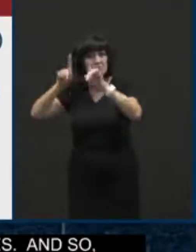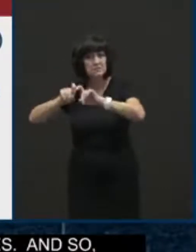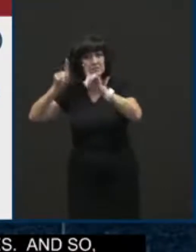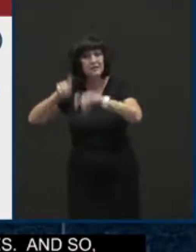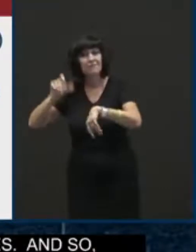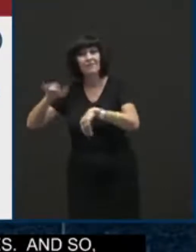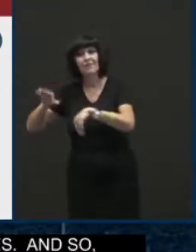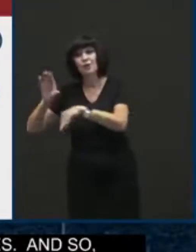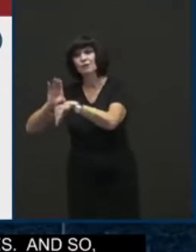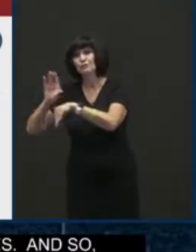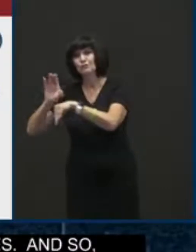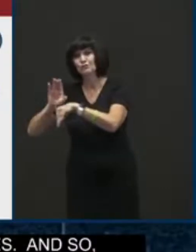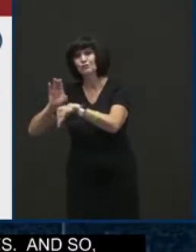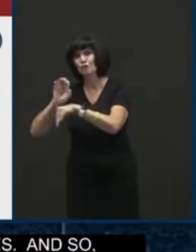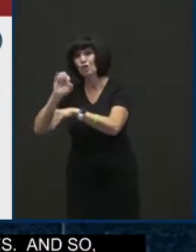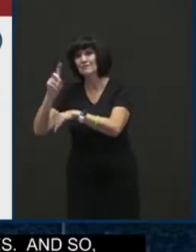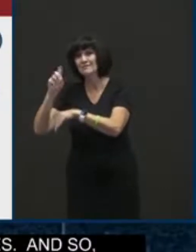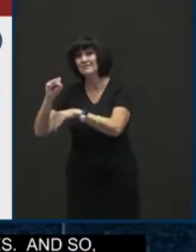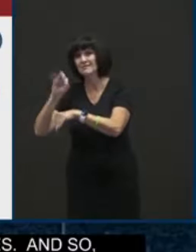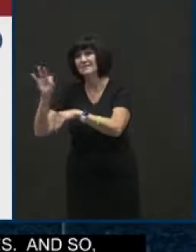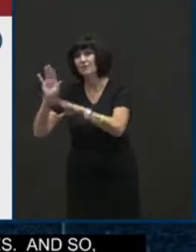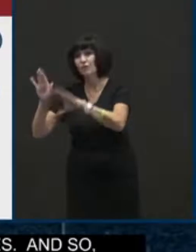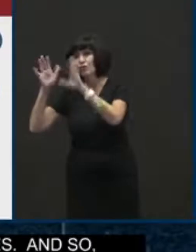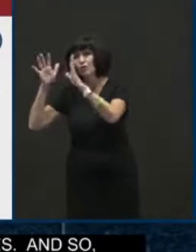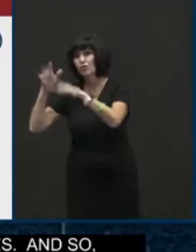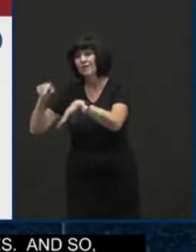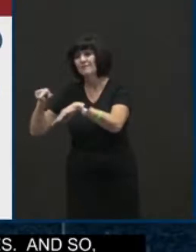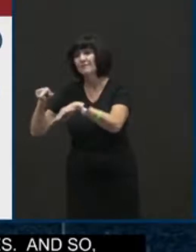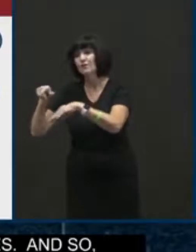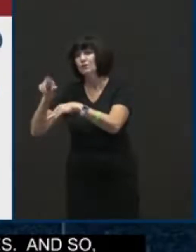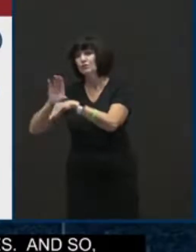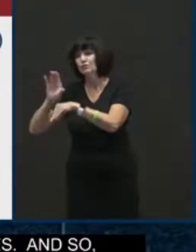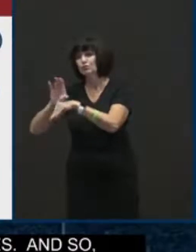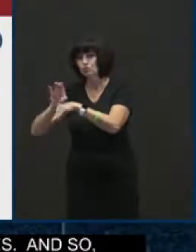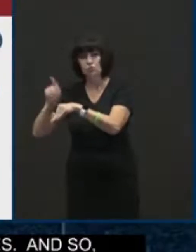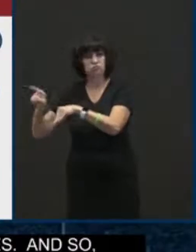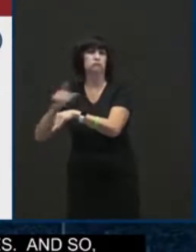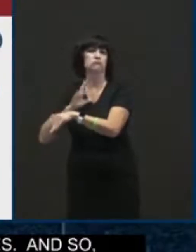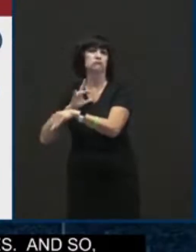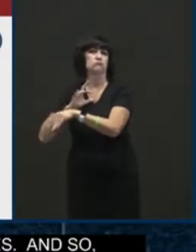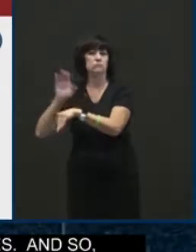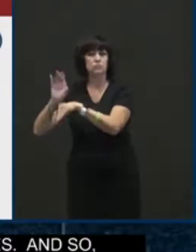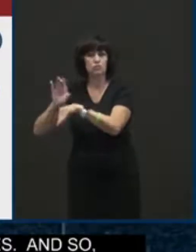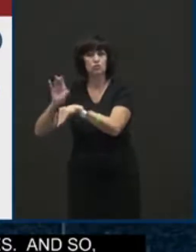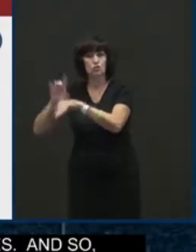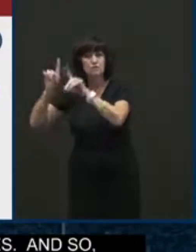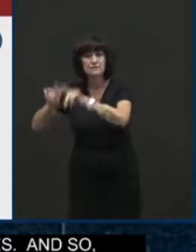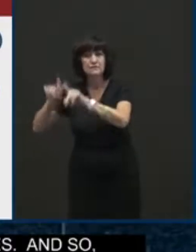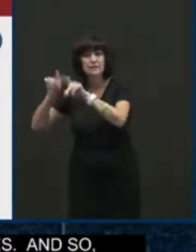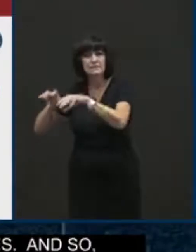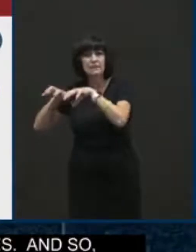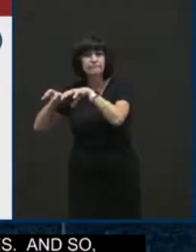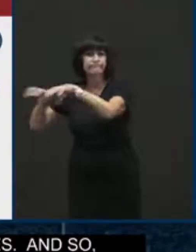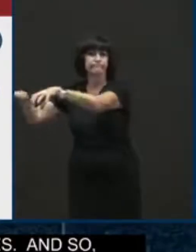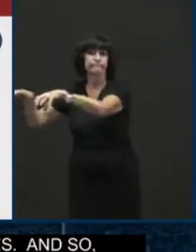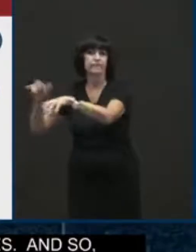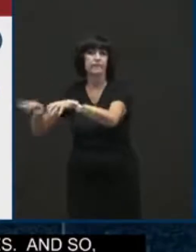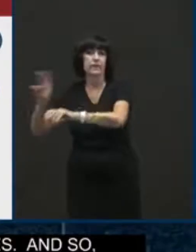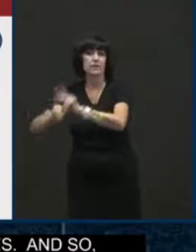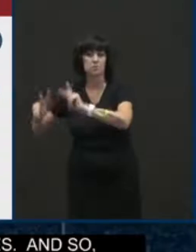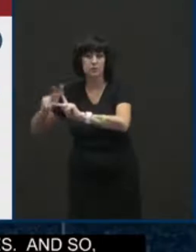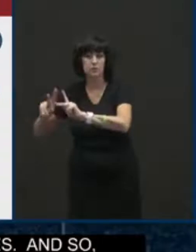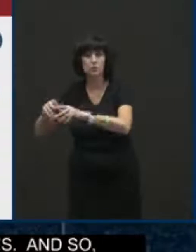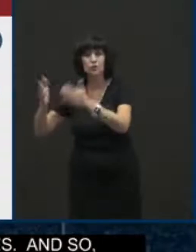Church a couple days ago, so this is a reflection of the great testing that's been going on there. And